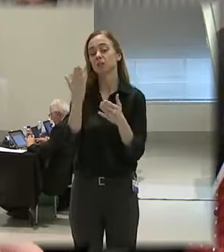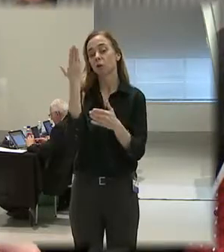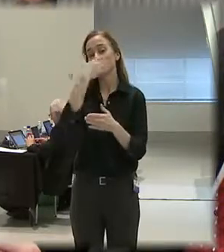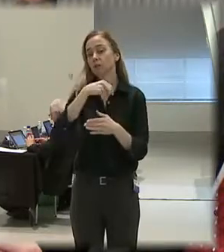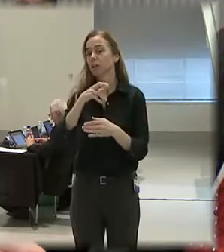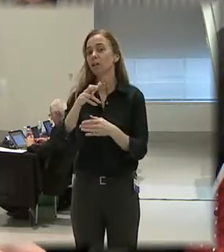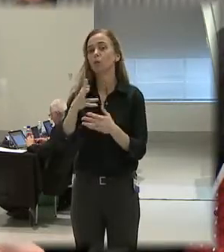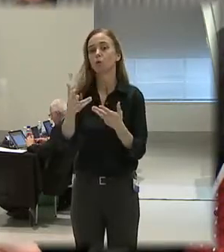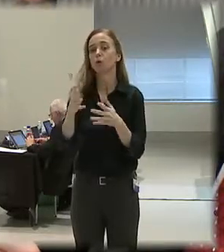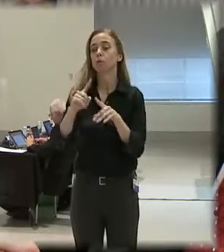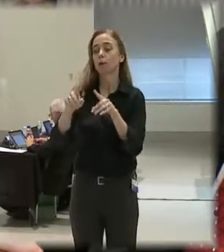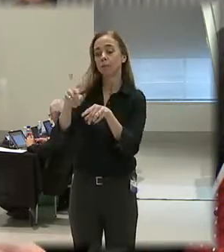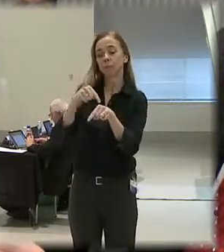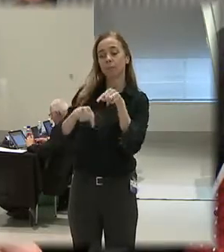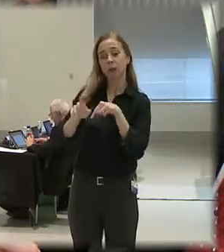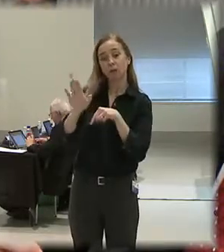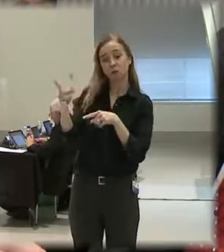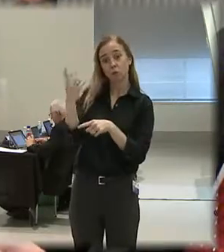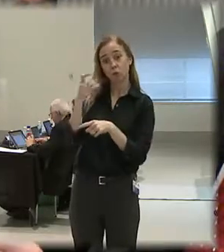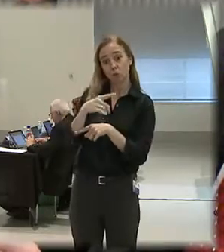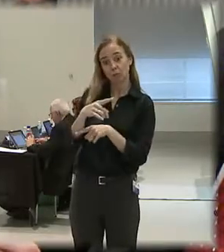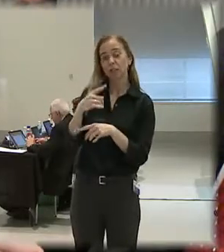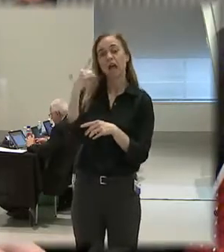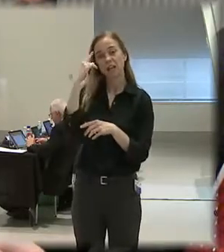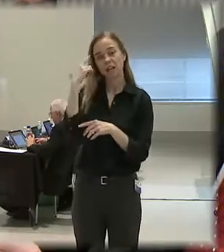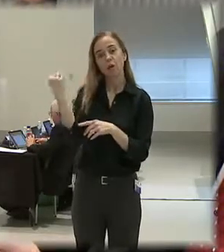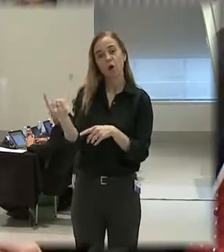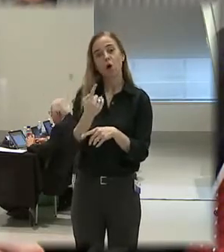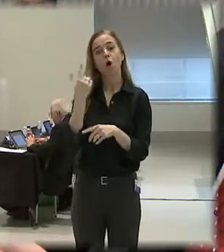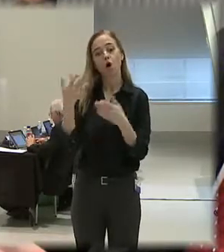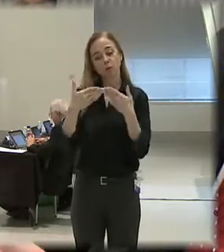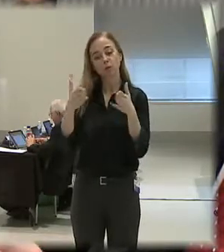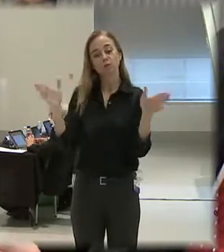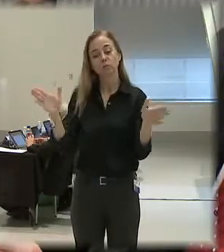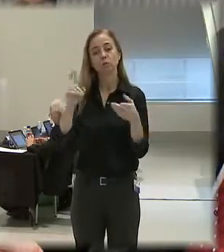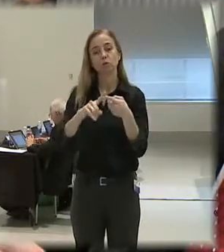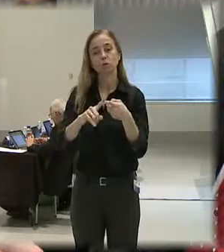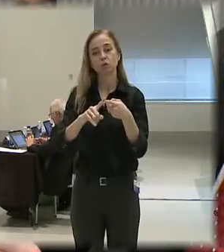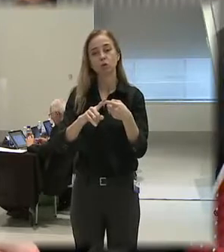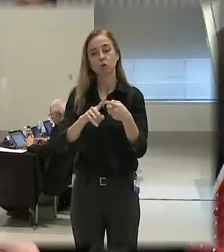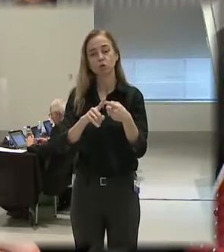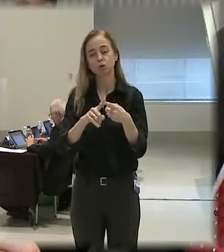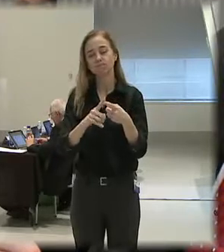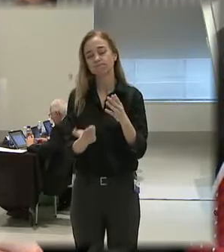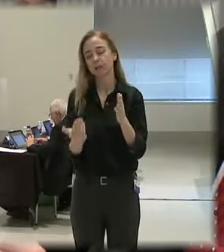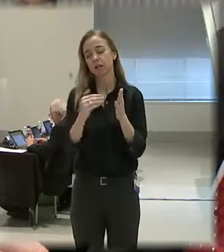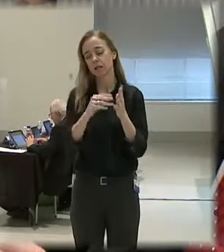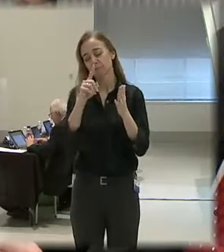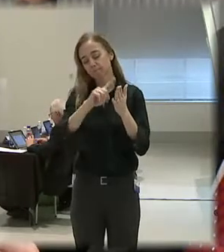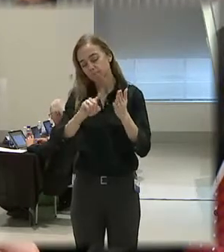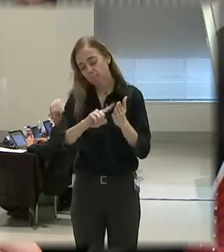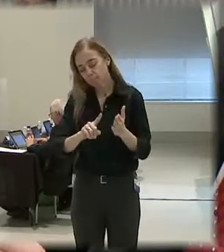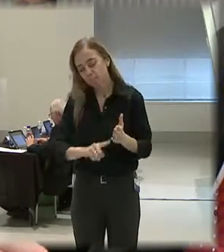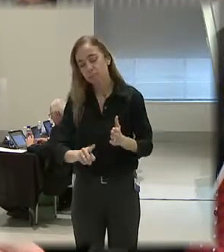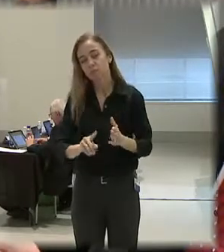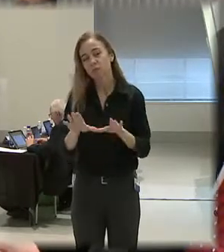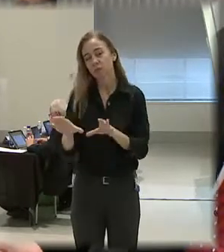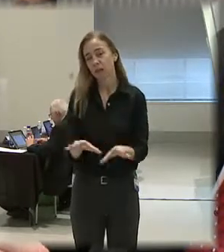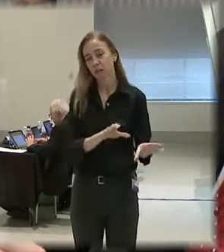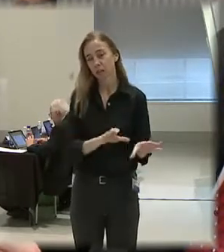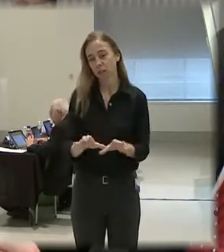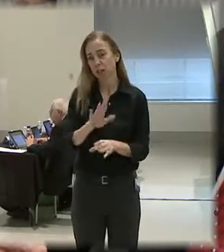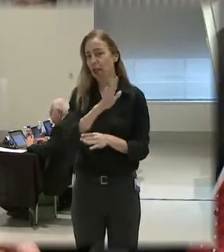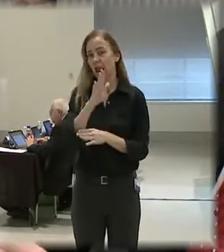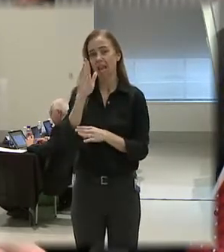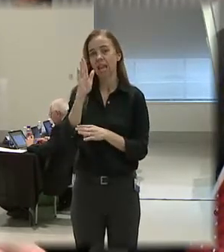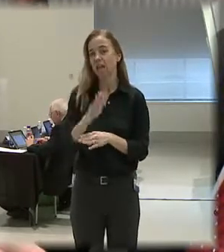But back to your question, sir, I think that you're always subject to scrutiny of the actions that you are taking, and there should never